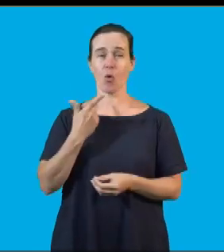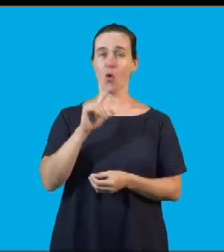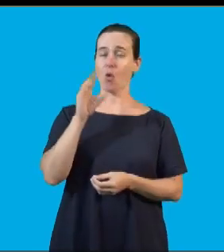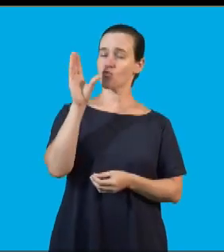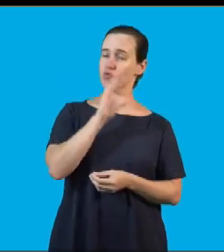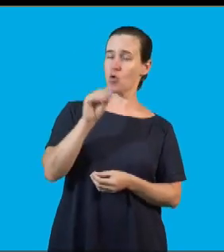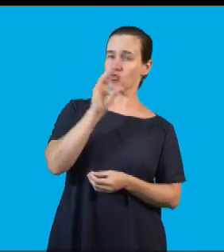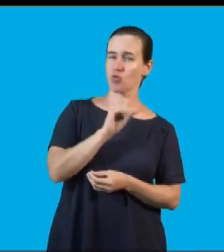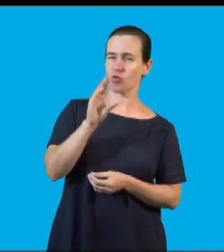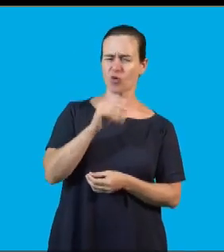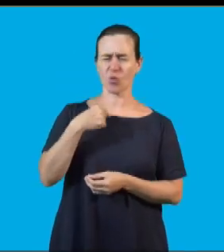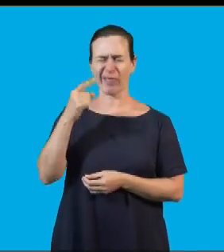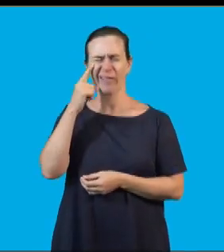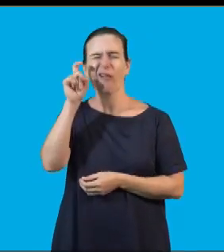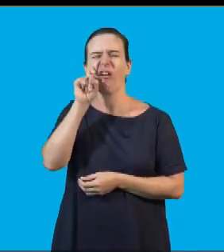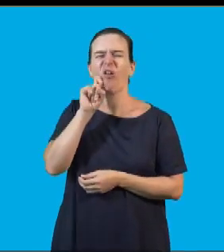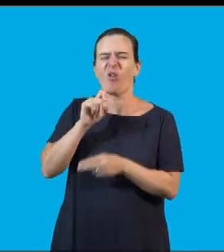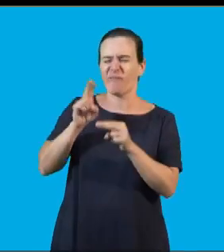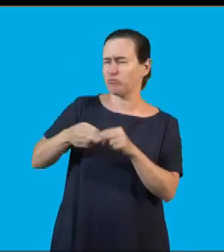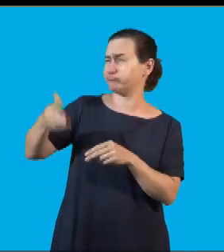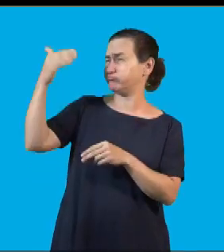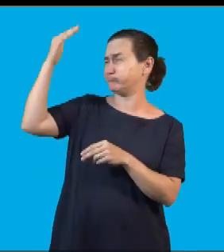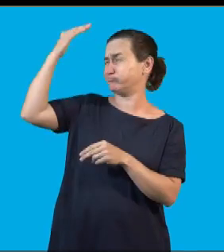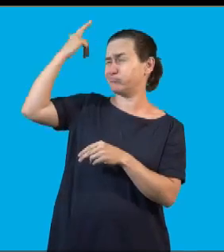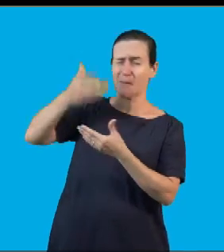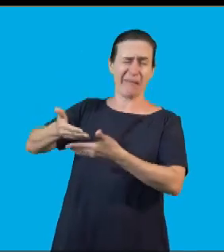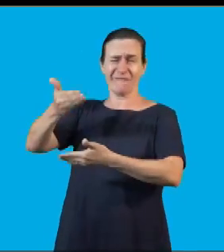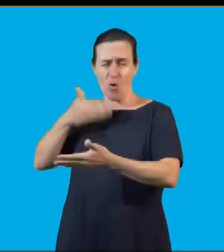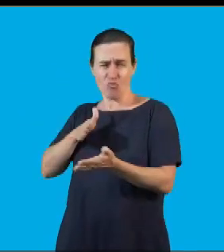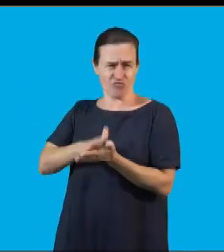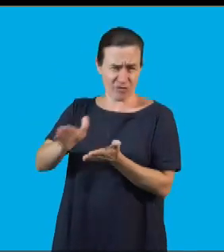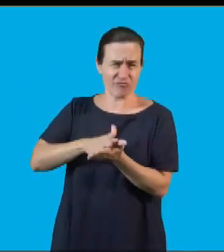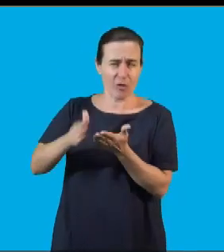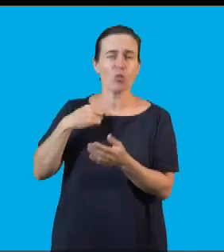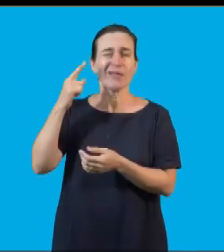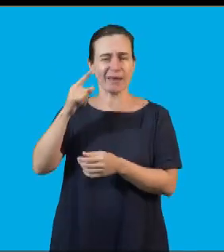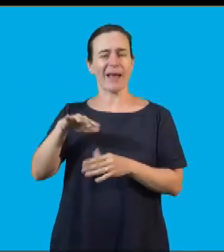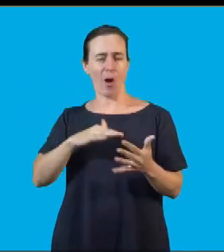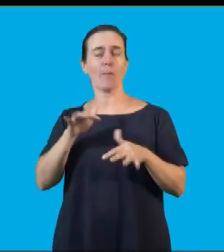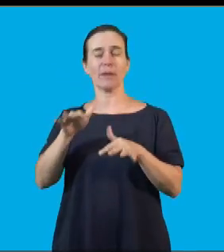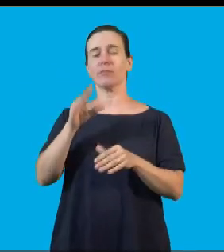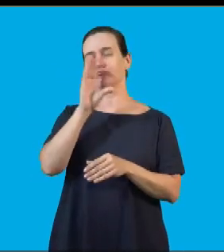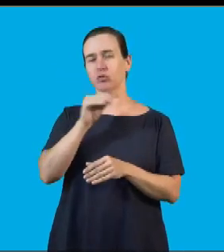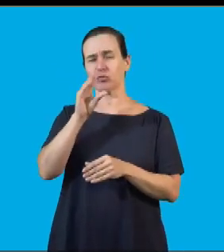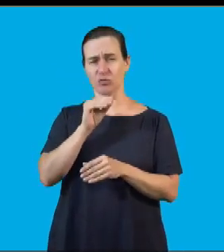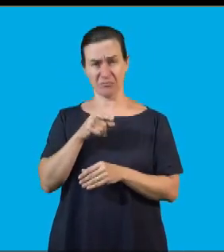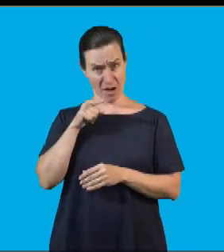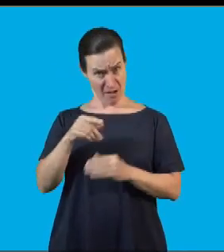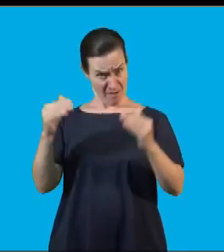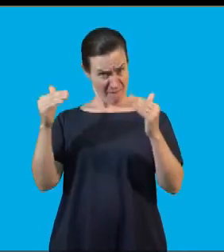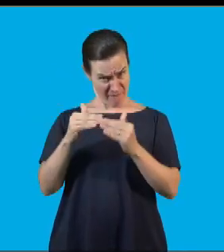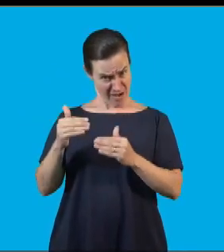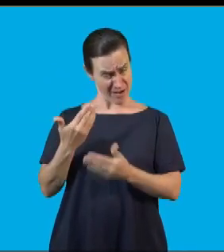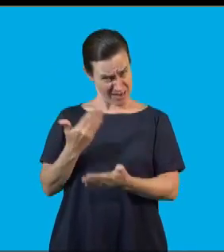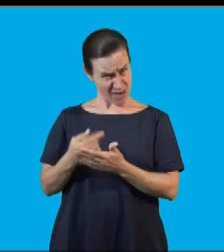is associated with more primitive cultures in the days before the printing press. But is that fair? So here you'll see the